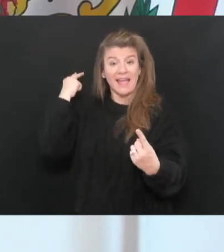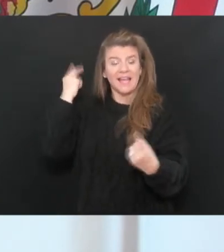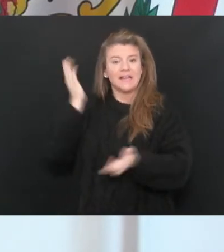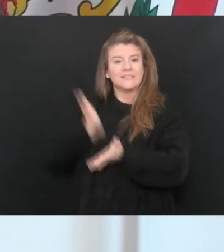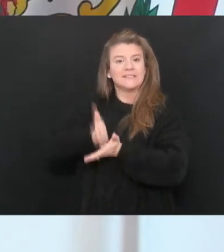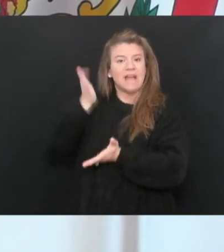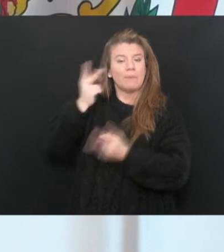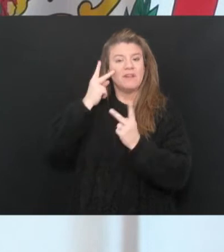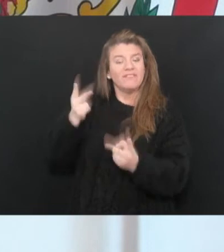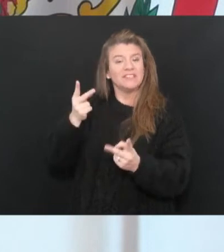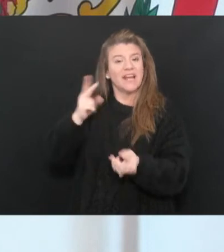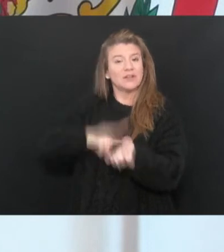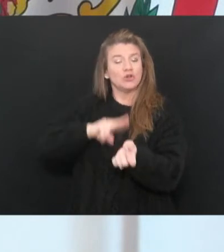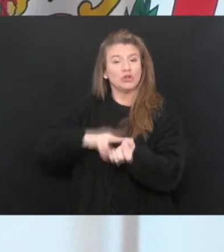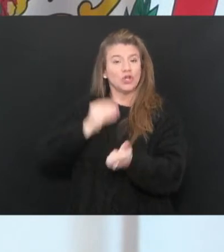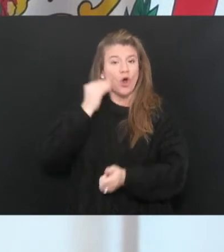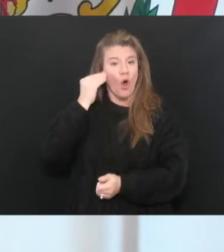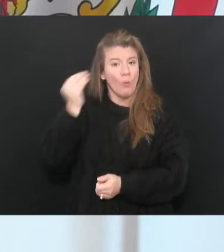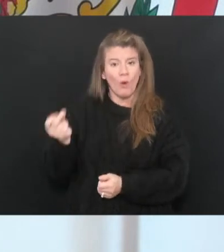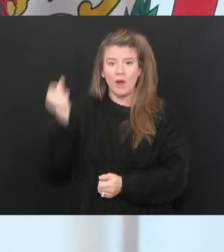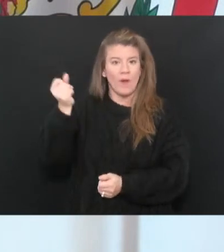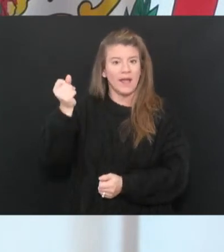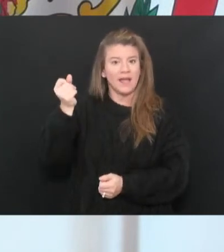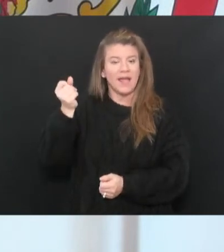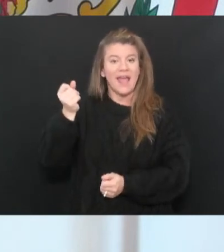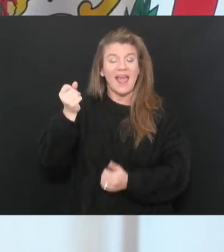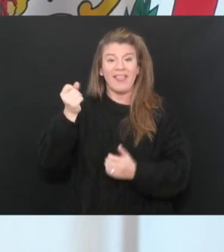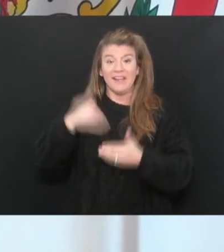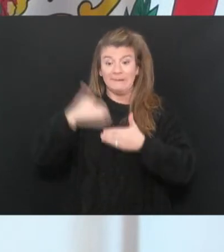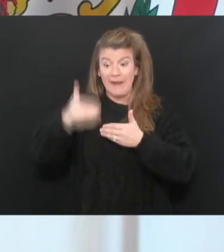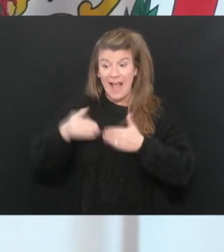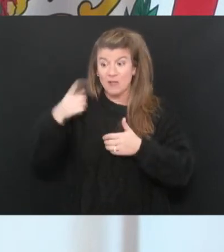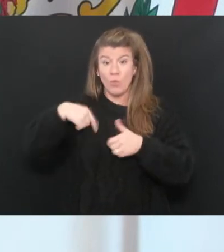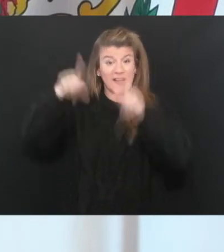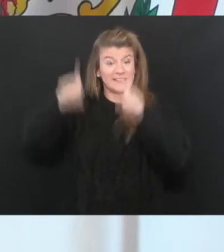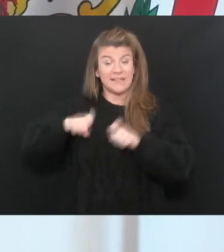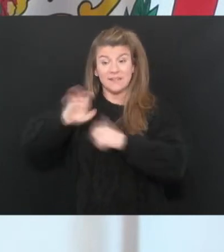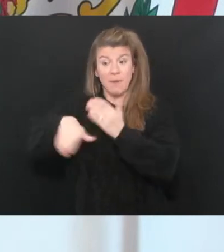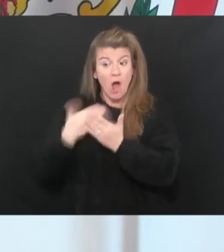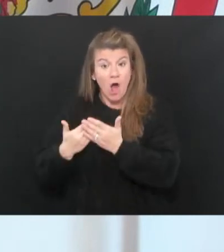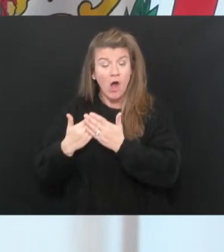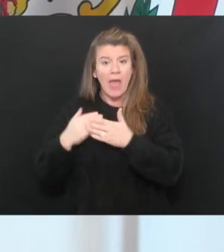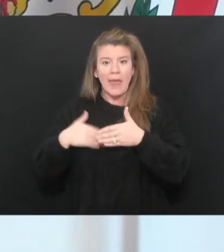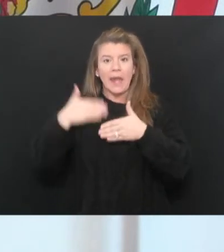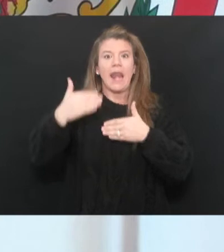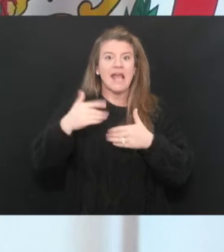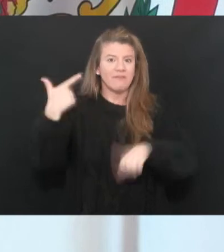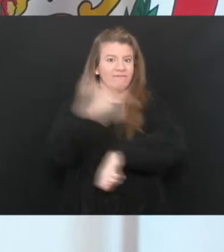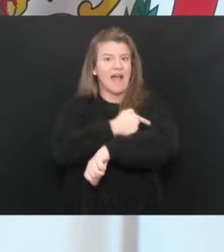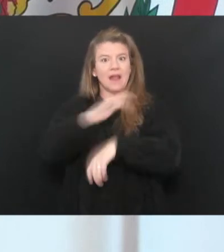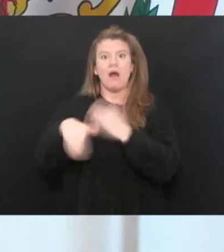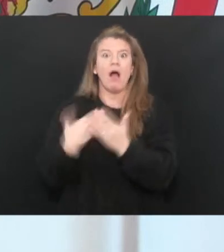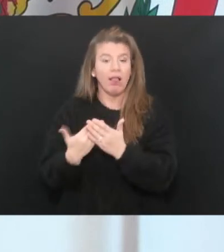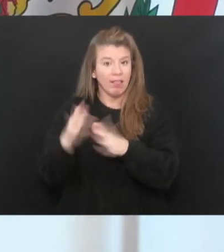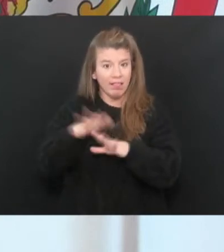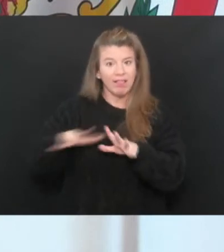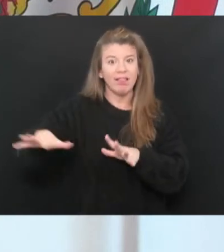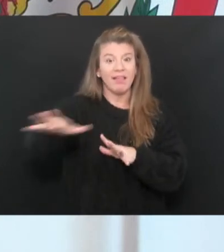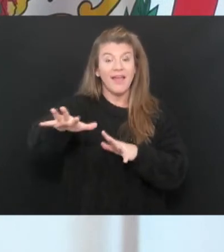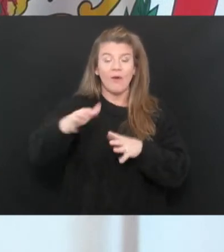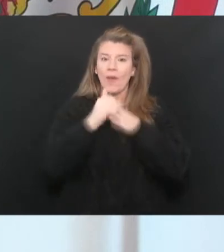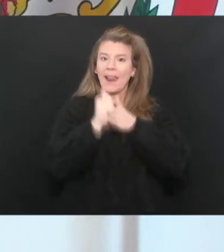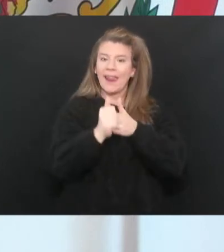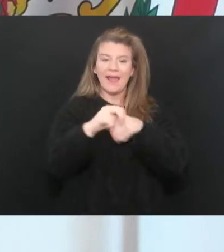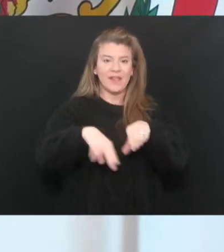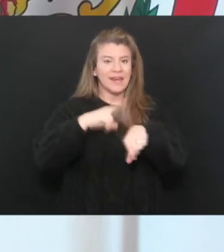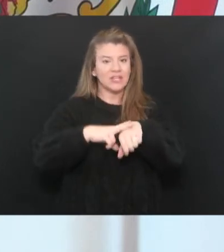stopping visitation into nursing homes, to getting them all tested, to getting them all vaccinated, and then leading the nation